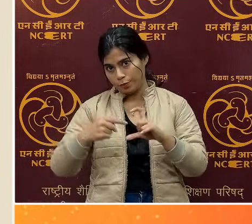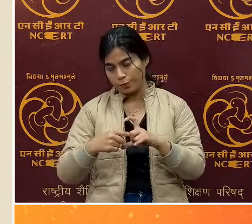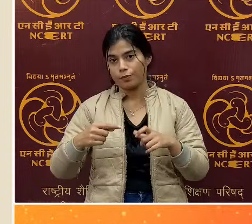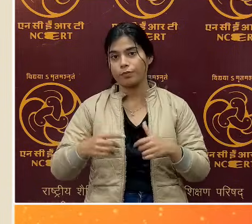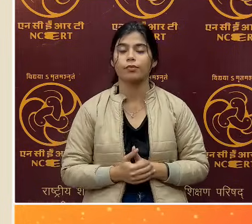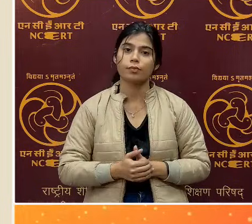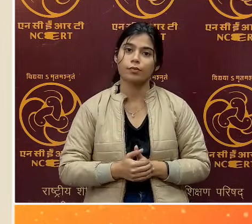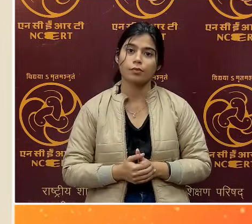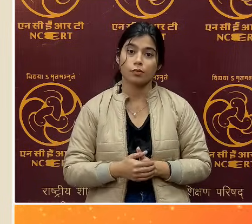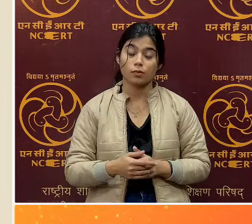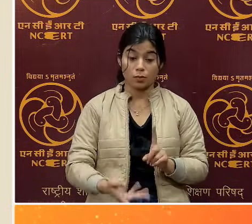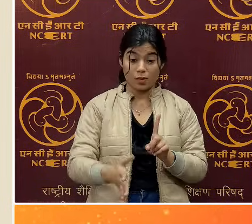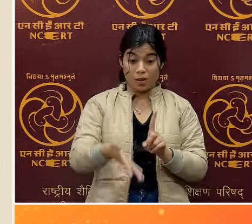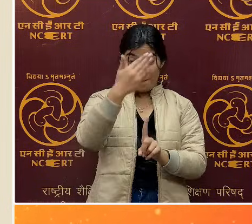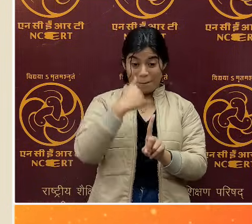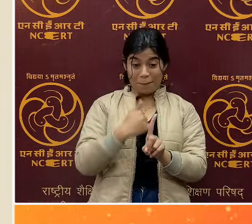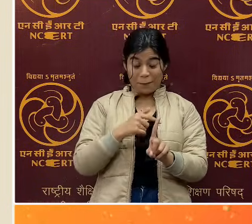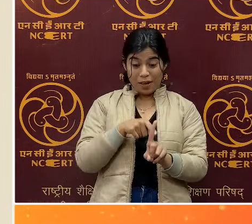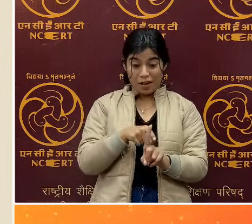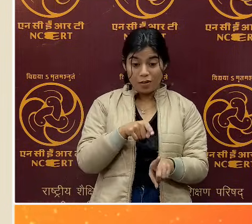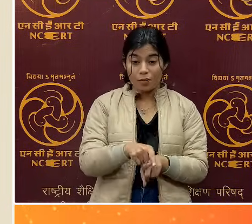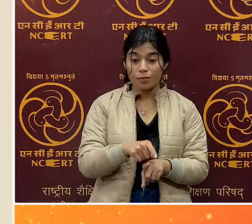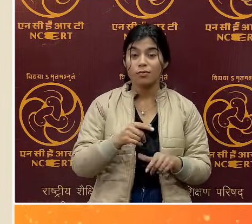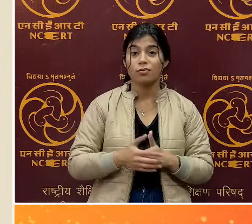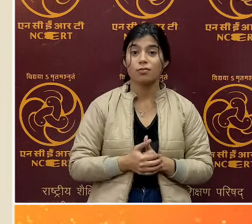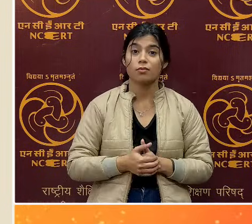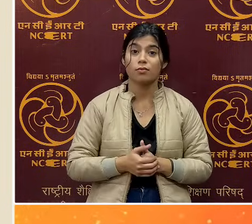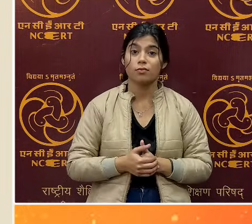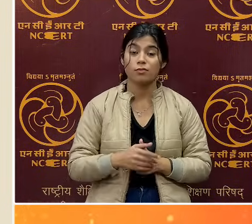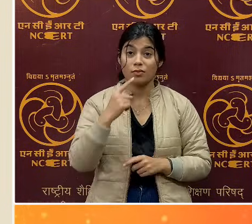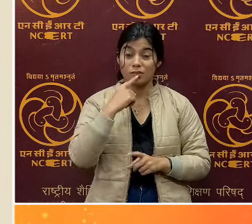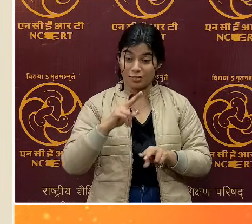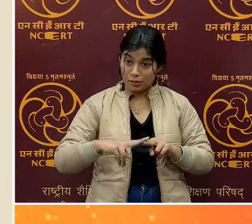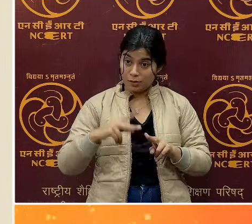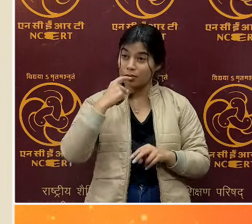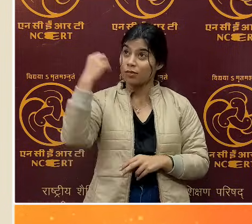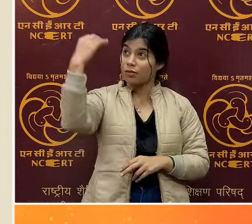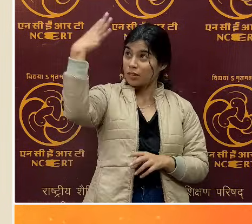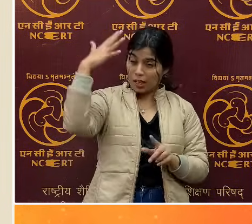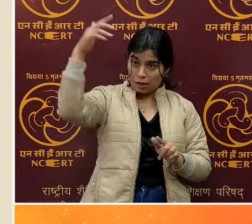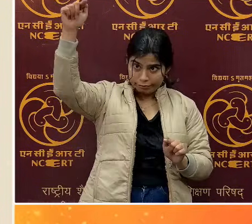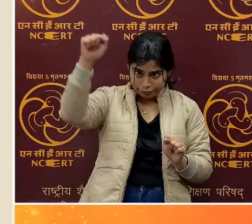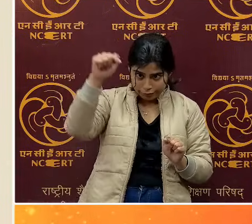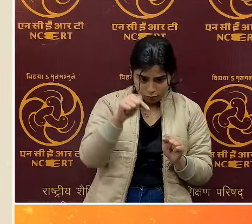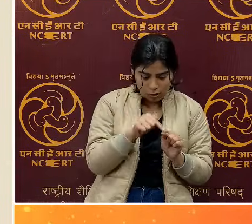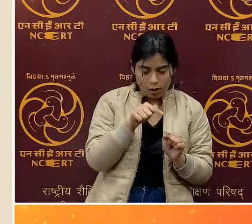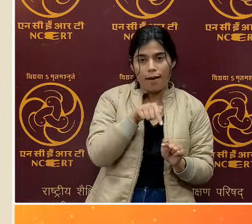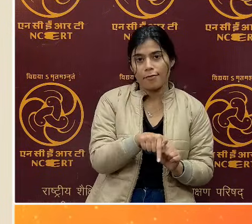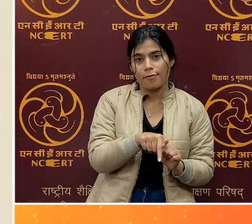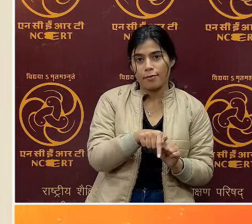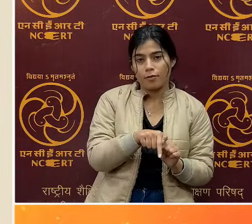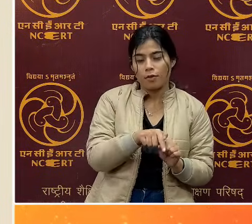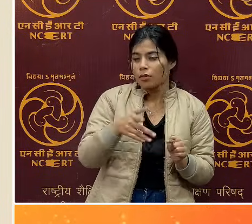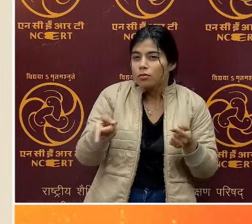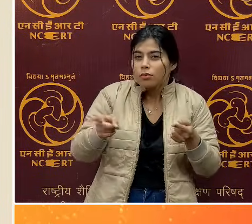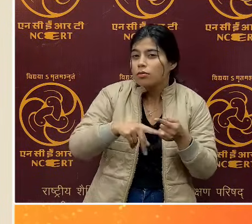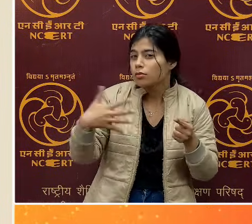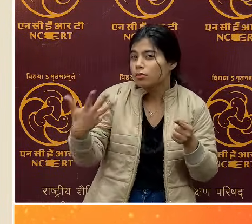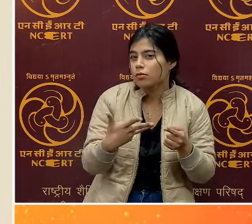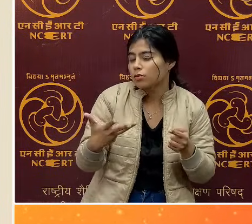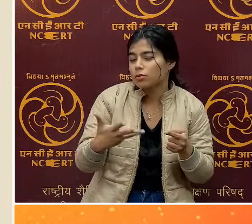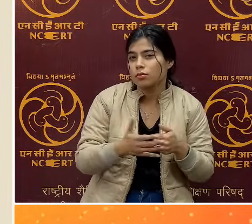screen at the back of this. Now when the light passes through this pinhole, now what